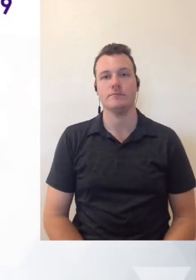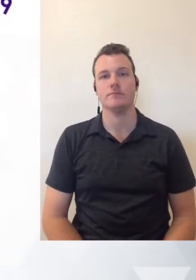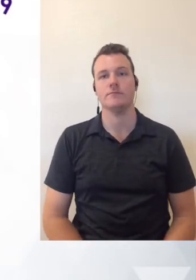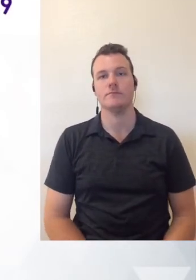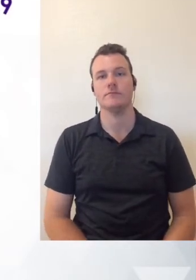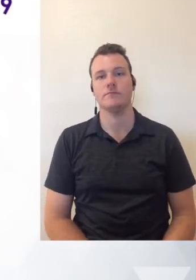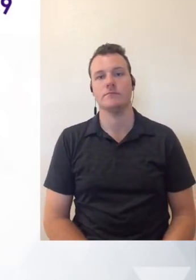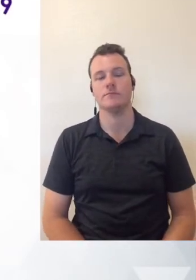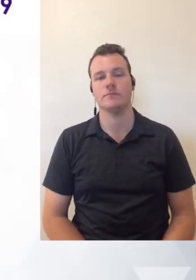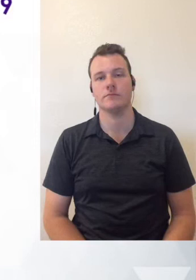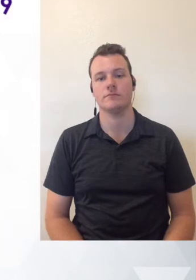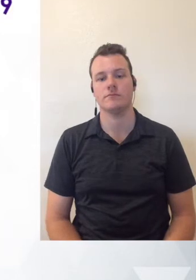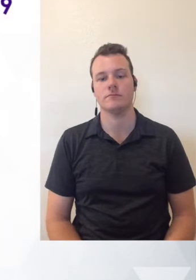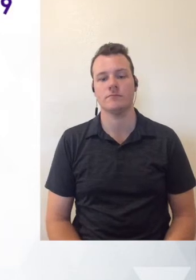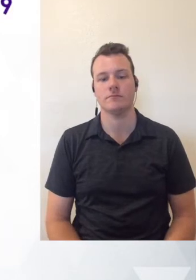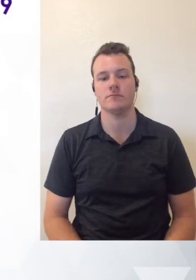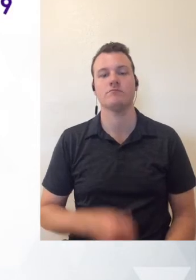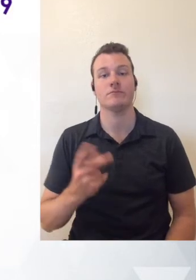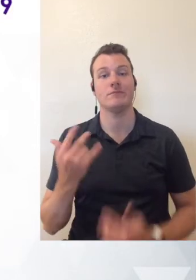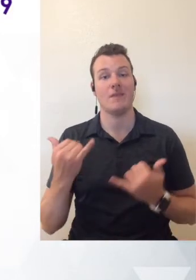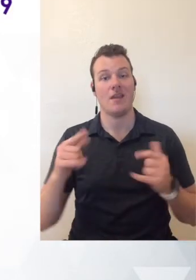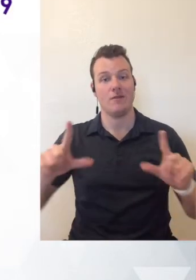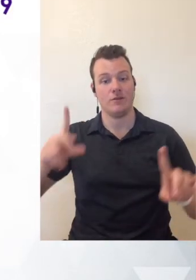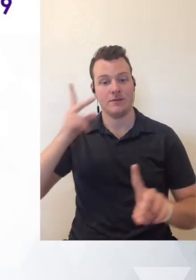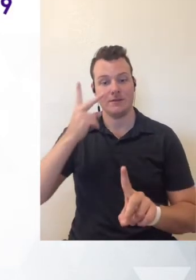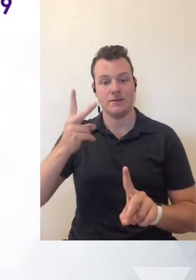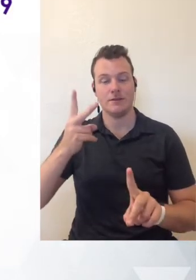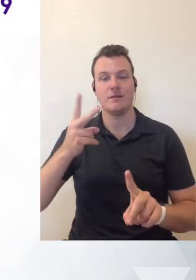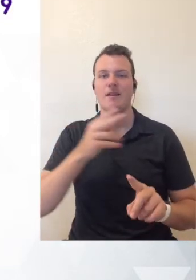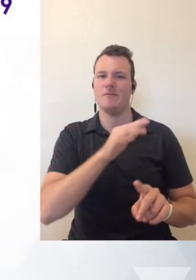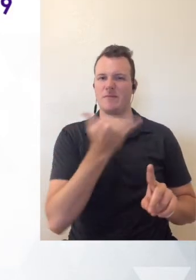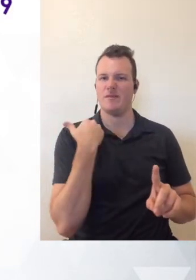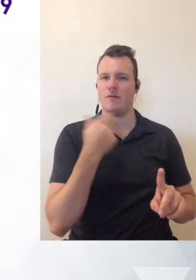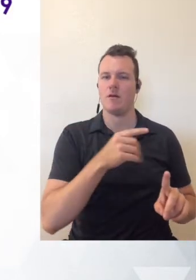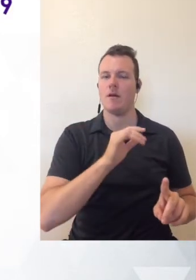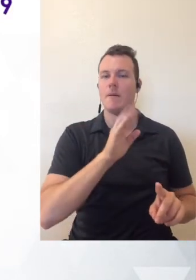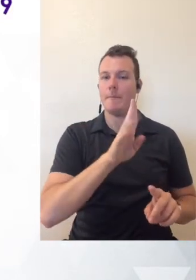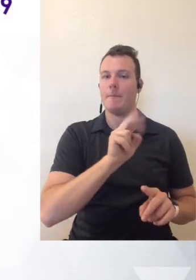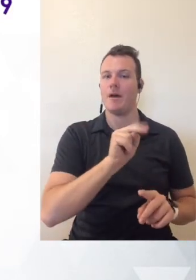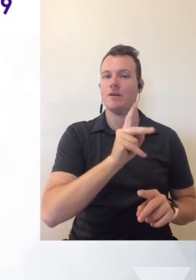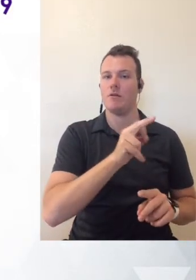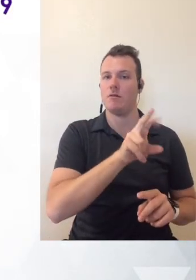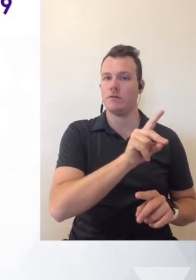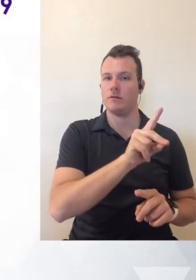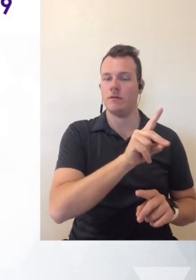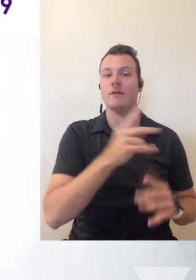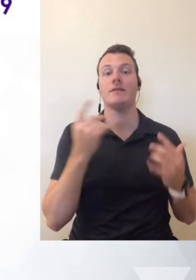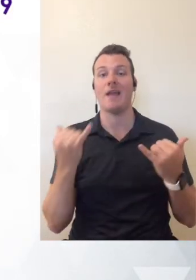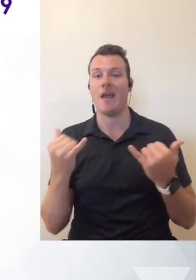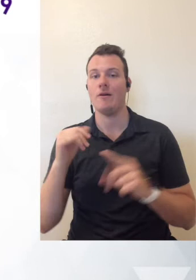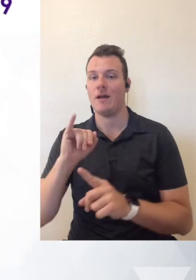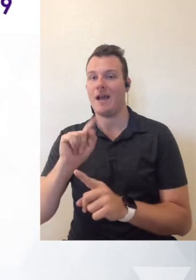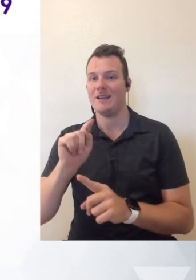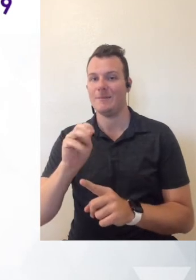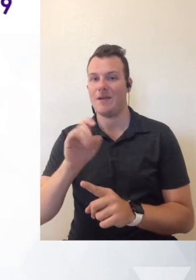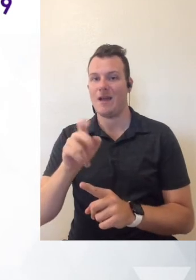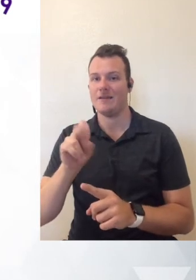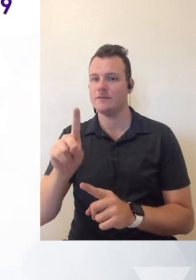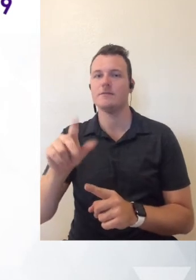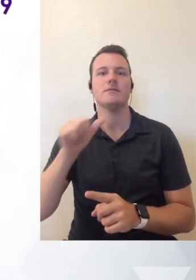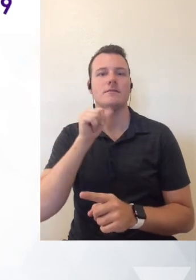Okay, now here what I'm showing you is the itemized or unbundled hourly rate, okay, and it's different,